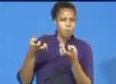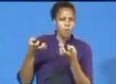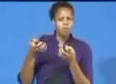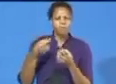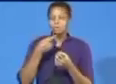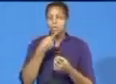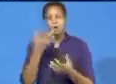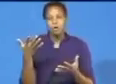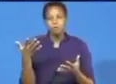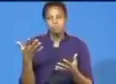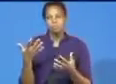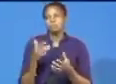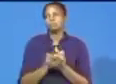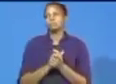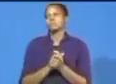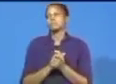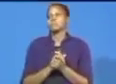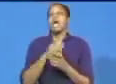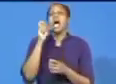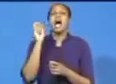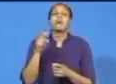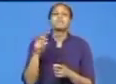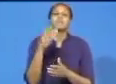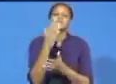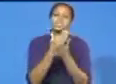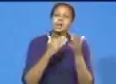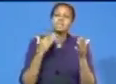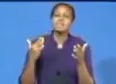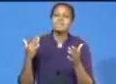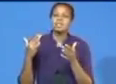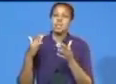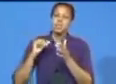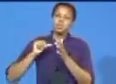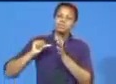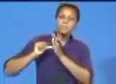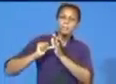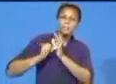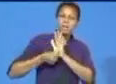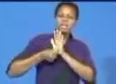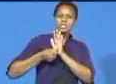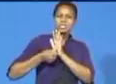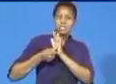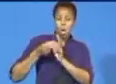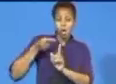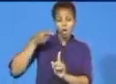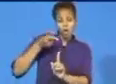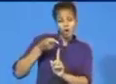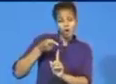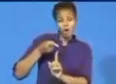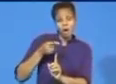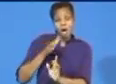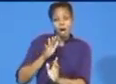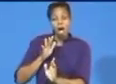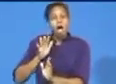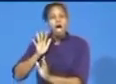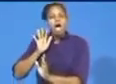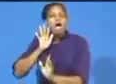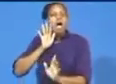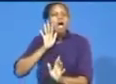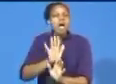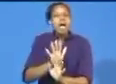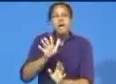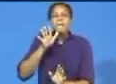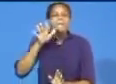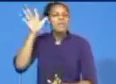is this: there has got to be something that was instilled in her. Her parents had got, no